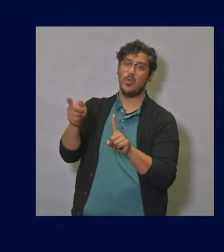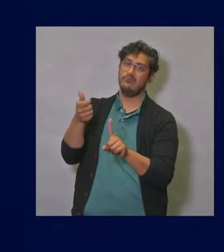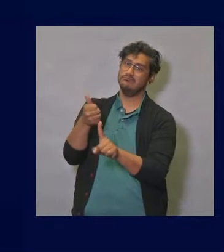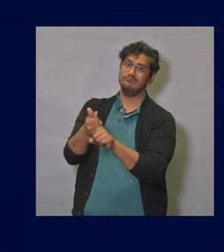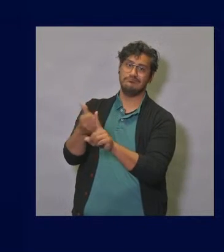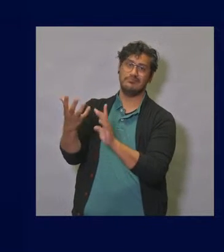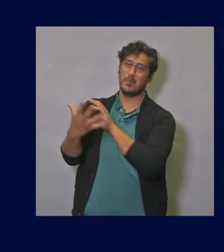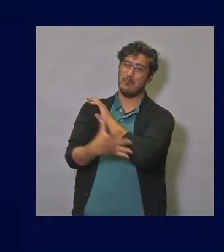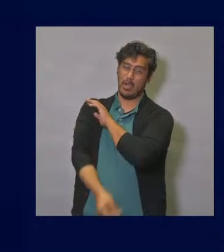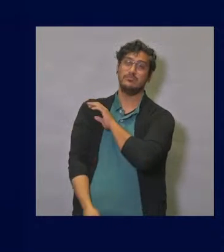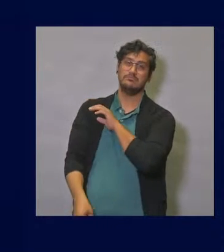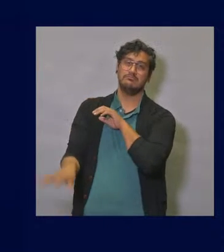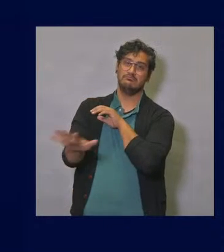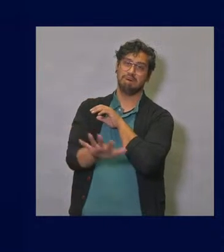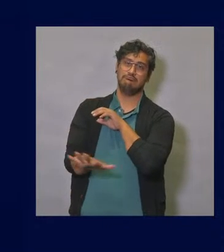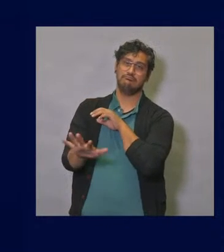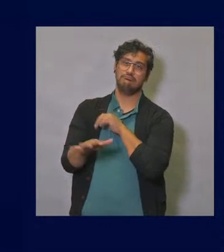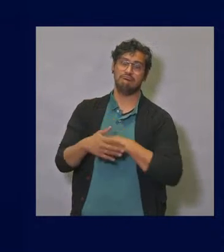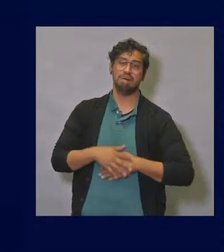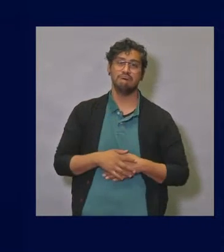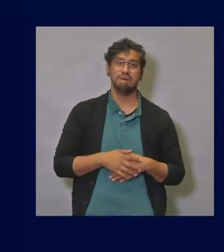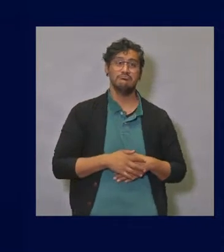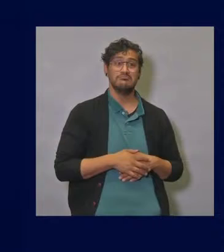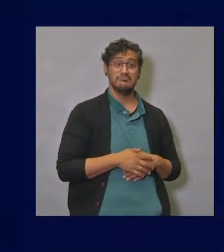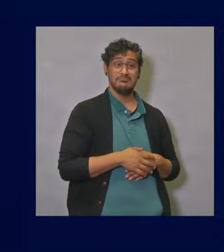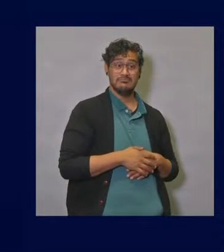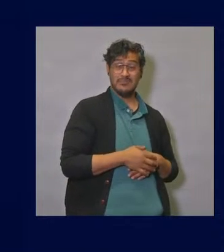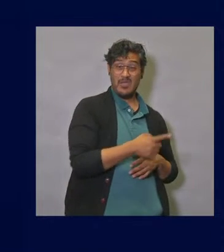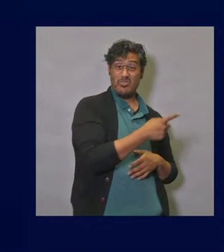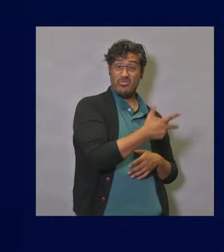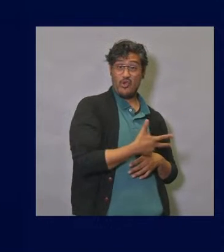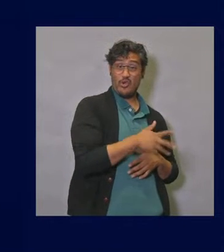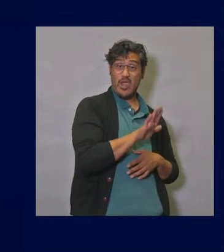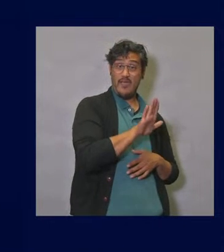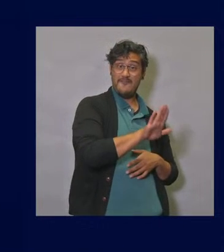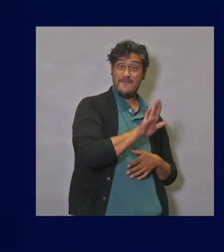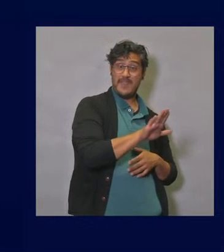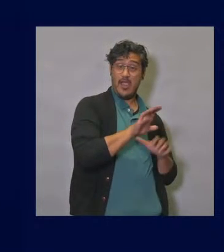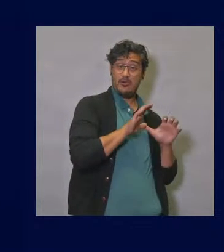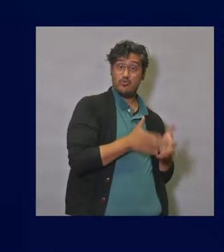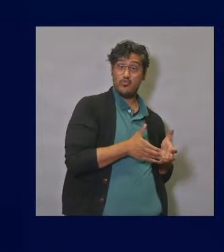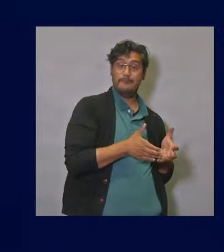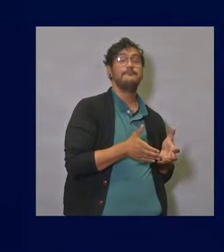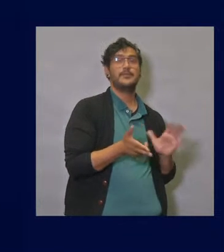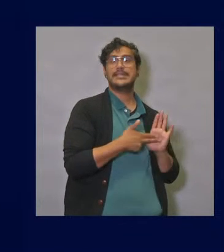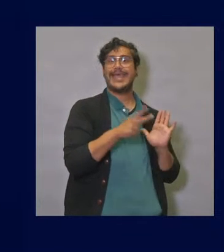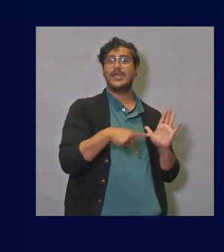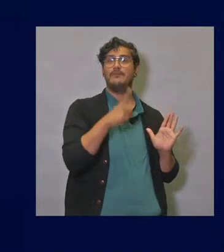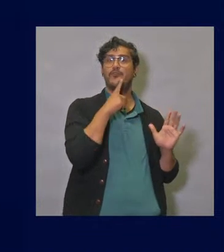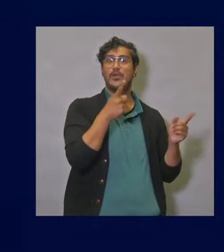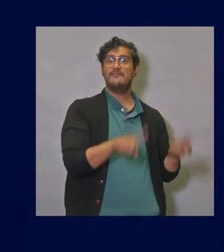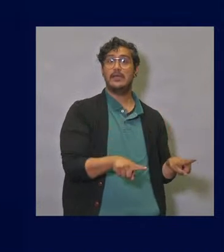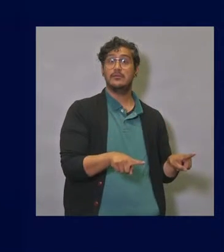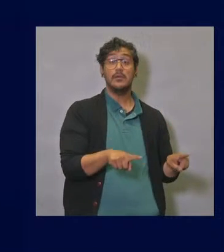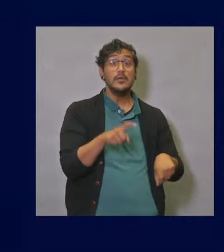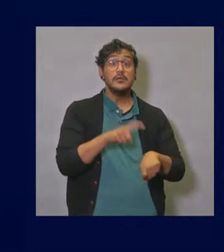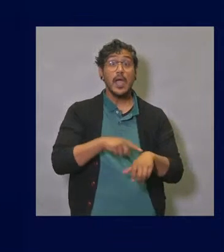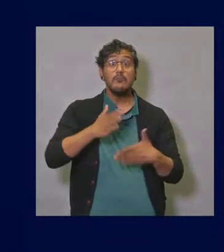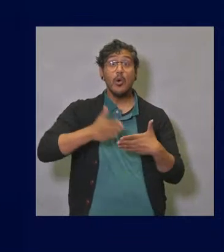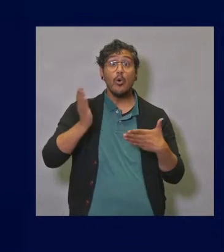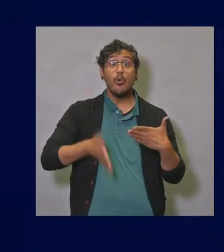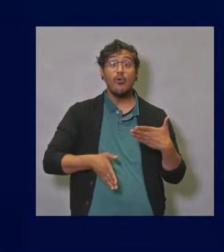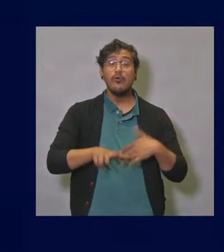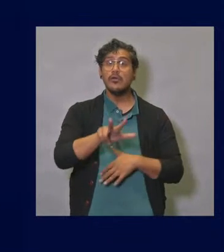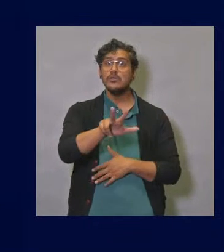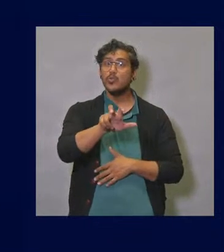poverty. Next slide. A third of La Luz's congregation signed up for this event, and by the time it was over, 300